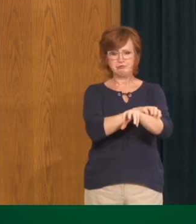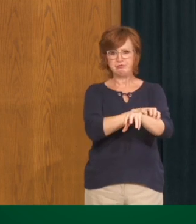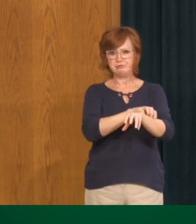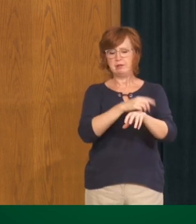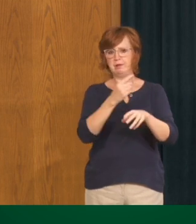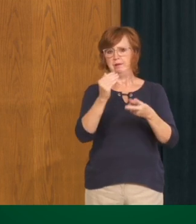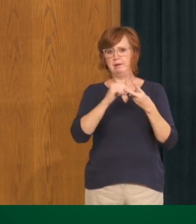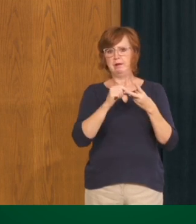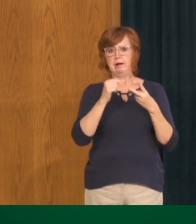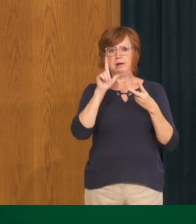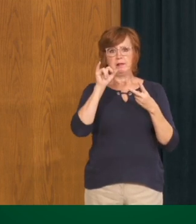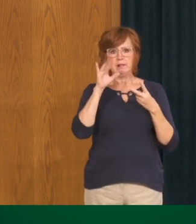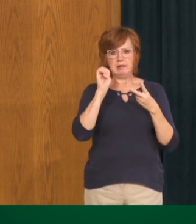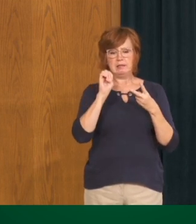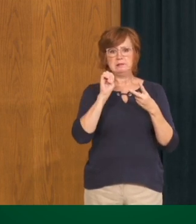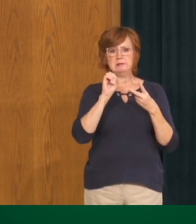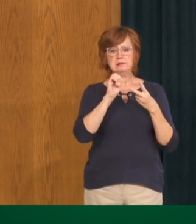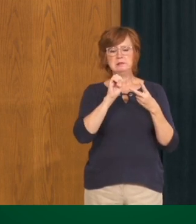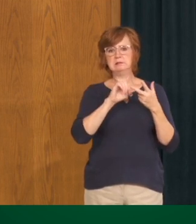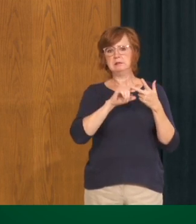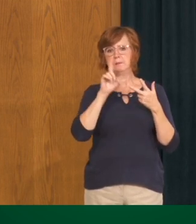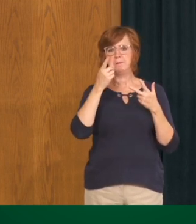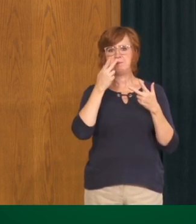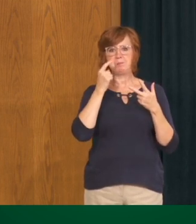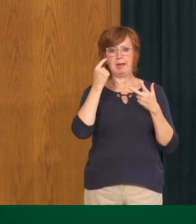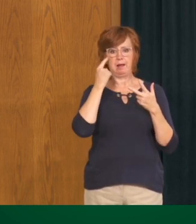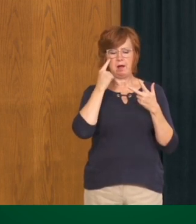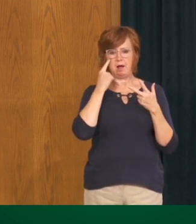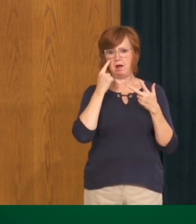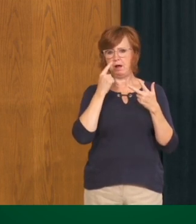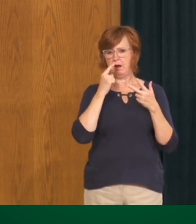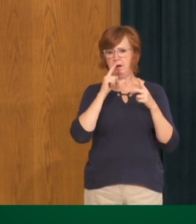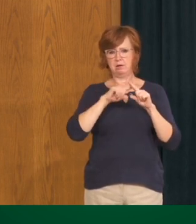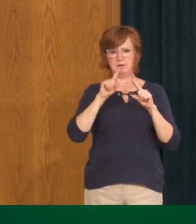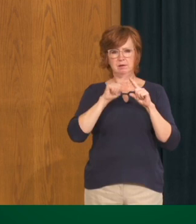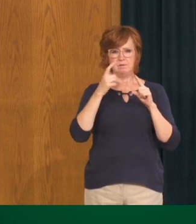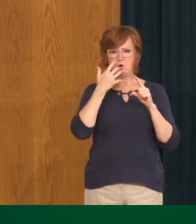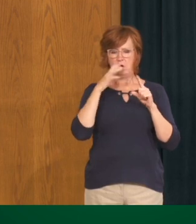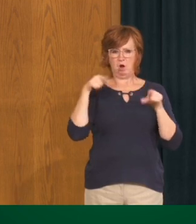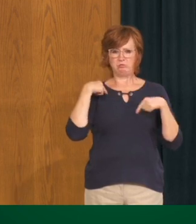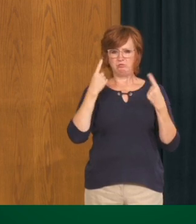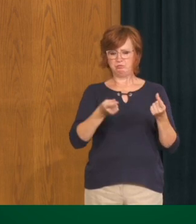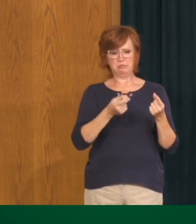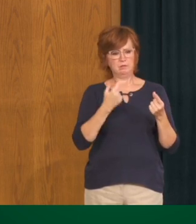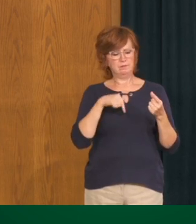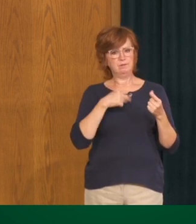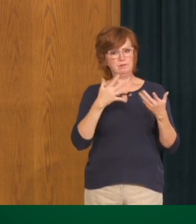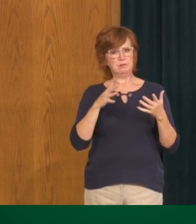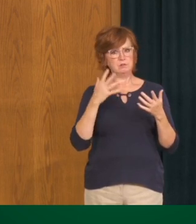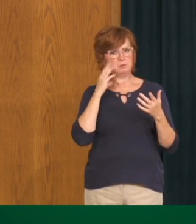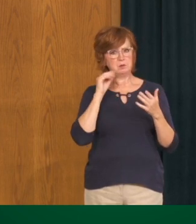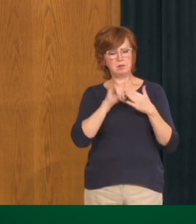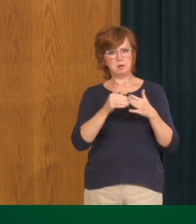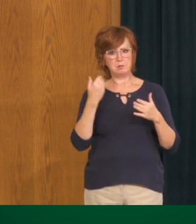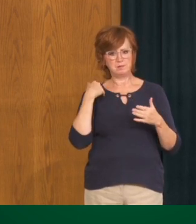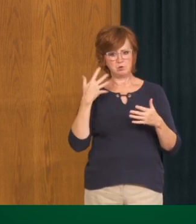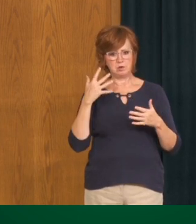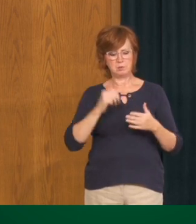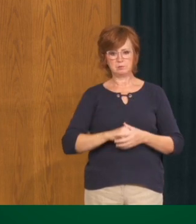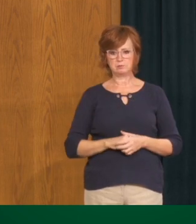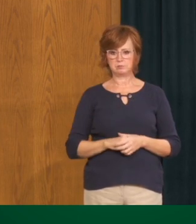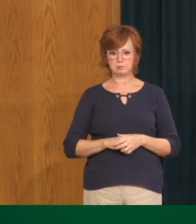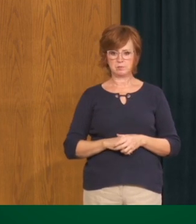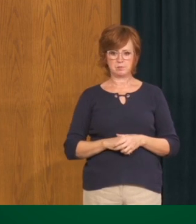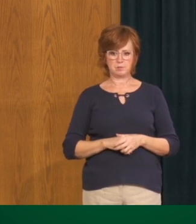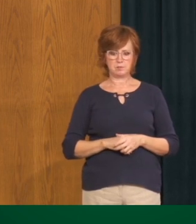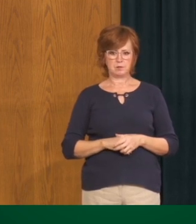these decisions in concert, not just with public health, but with their local schools. And I'll let Dr. Shahab perhaps elaborate. Let's say, so